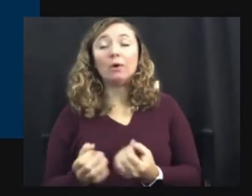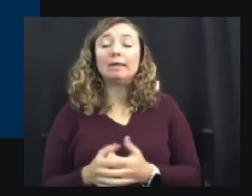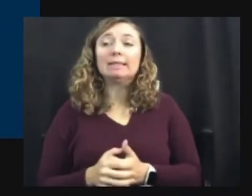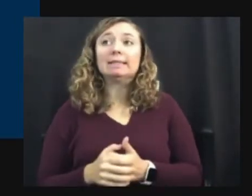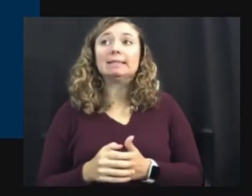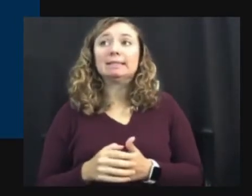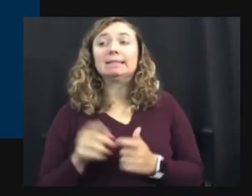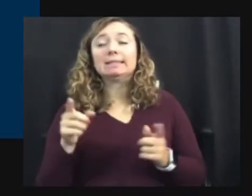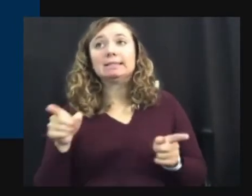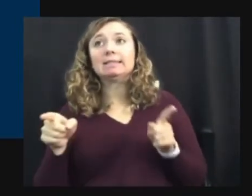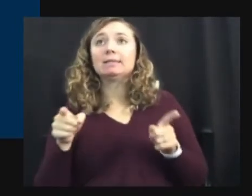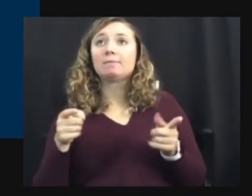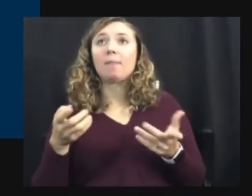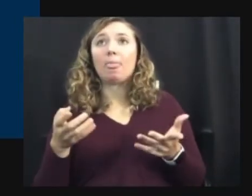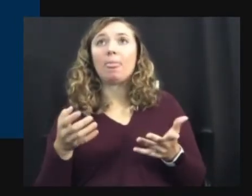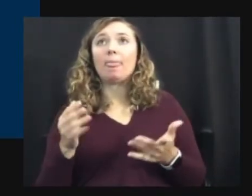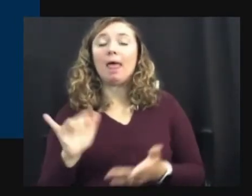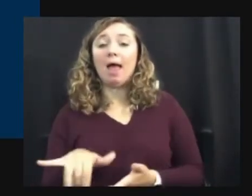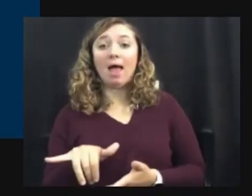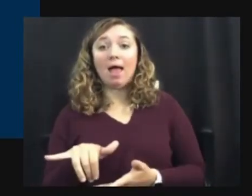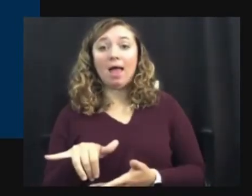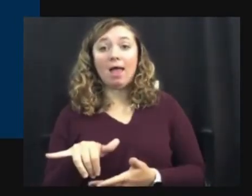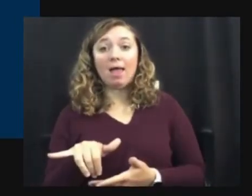that kind of